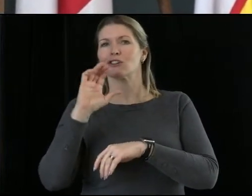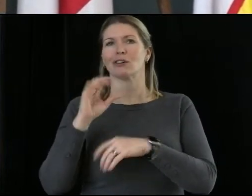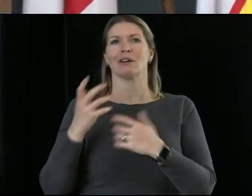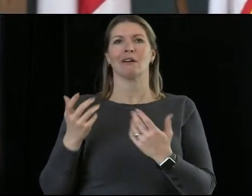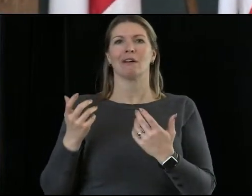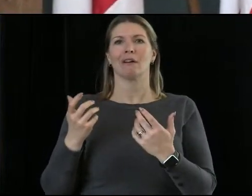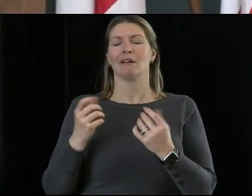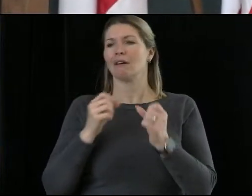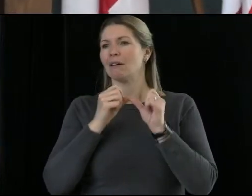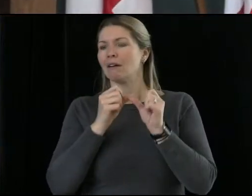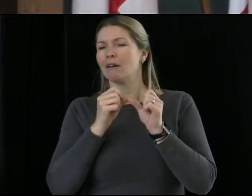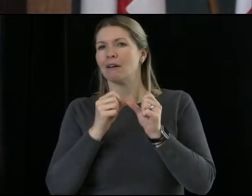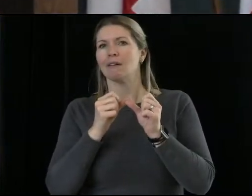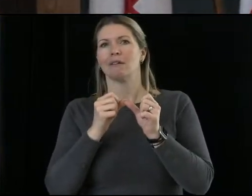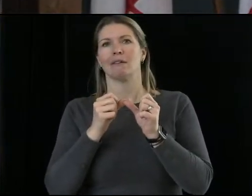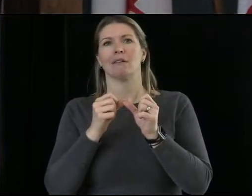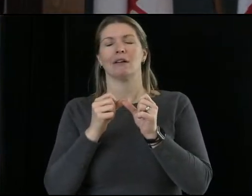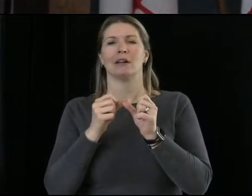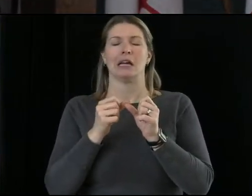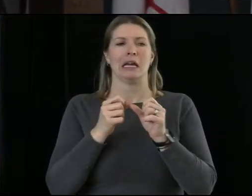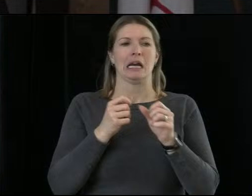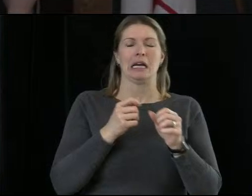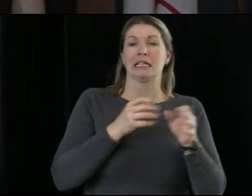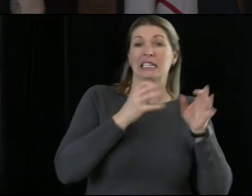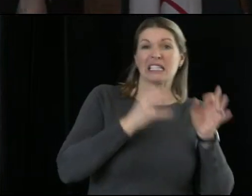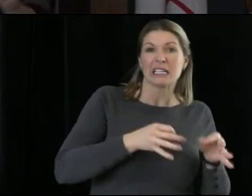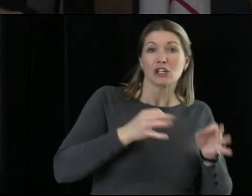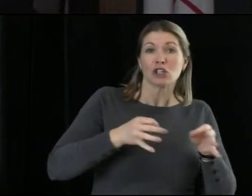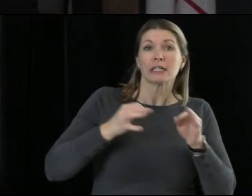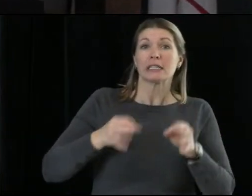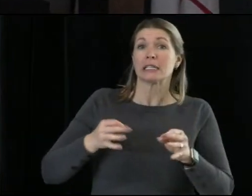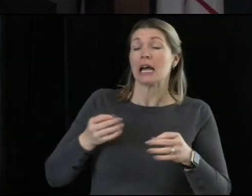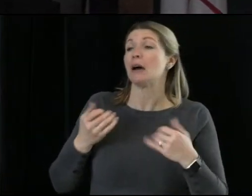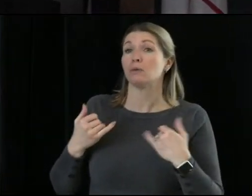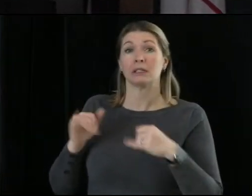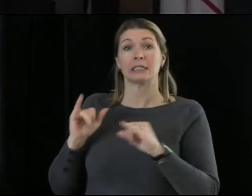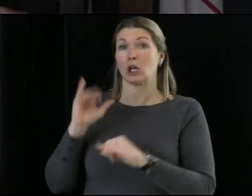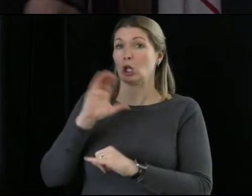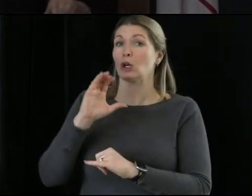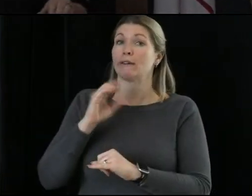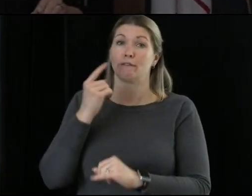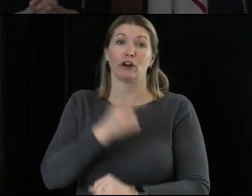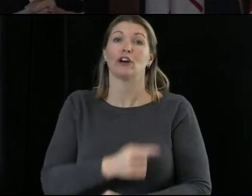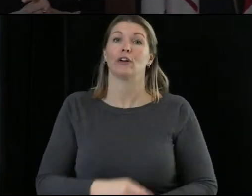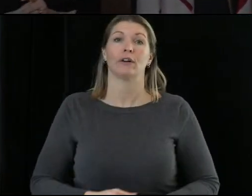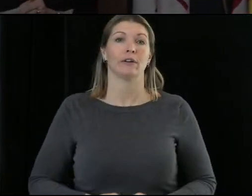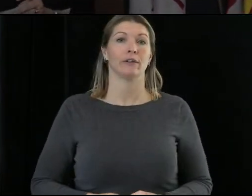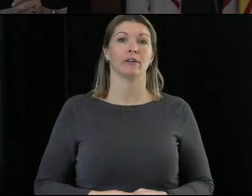Courtney, made decisions in consultation with the family, and we're still the core four.